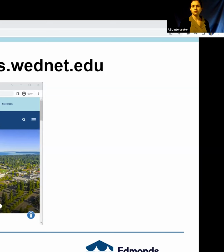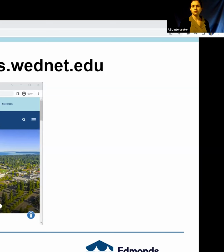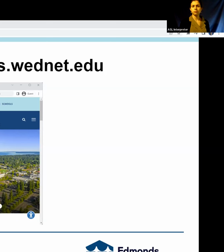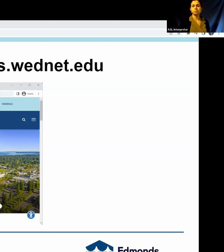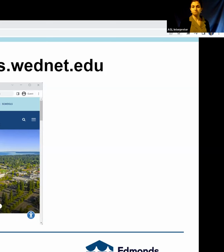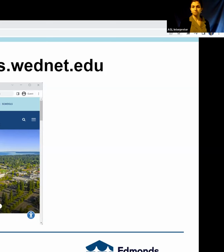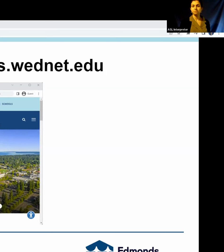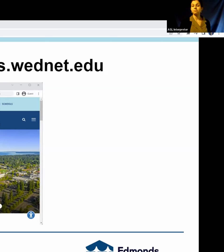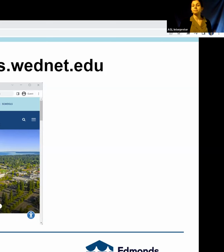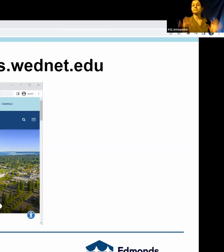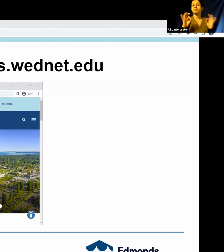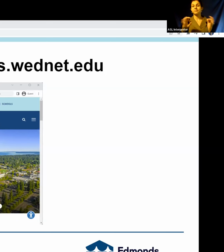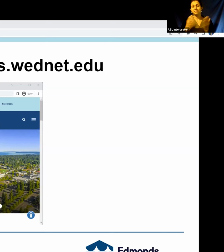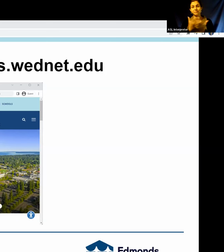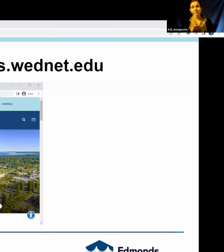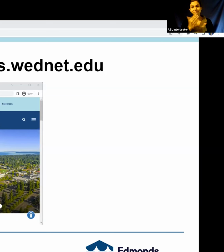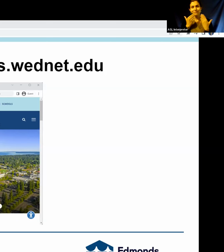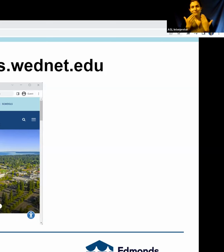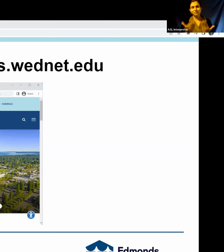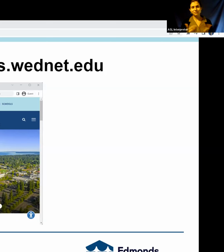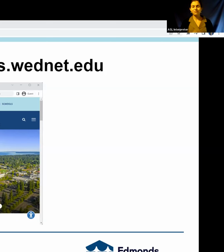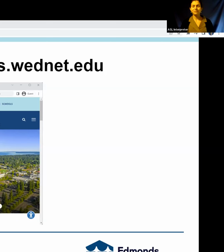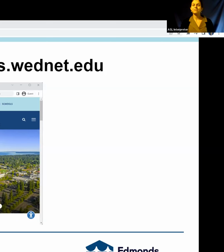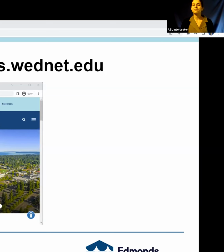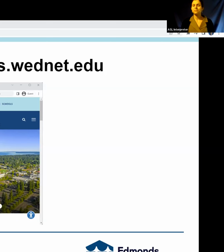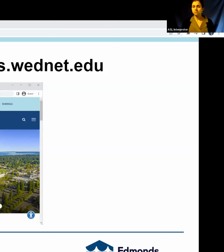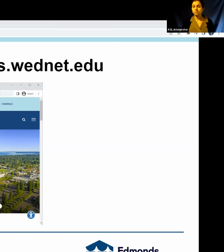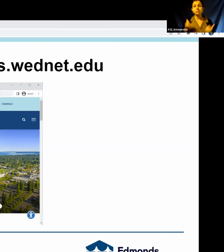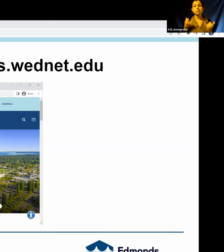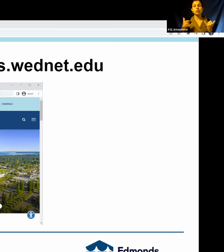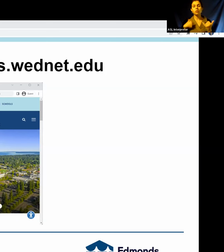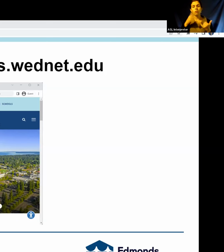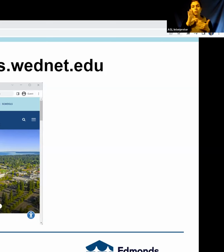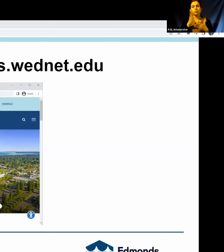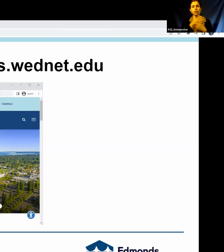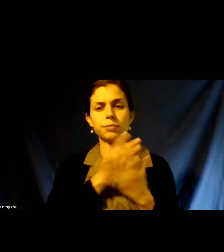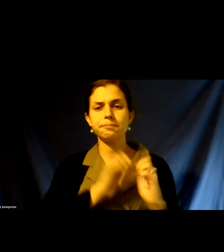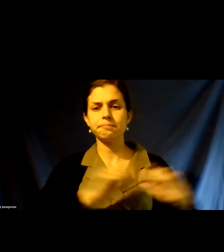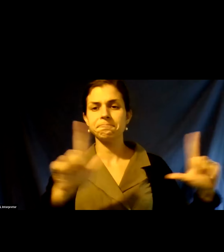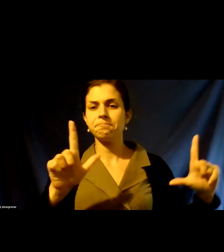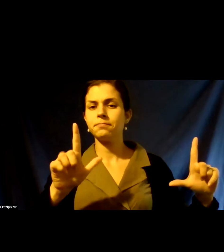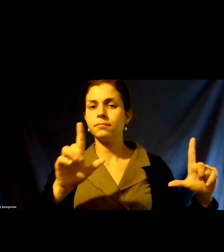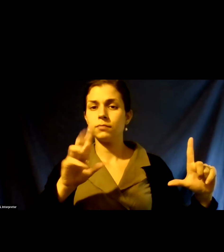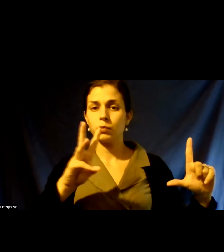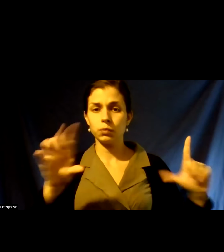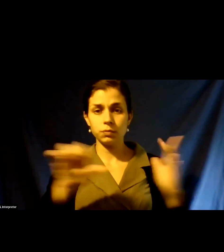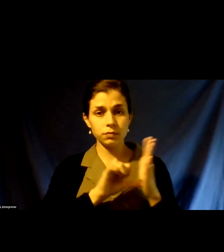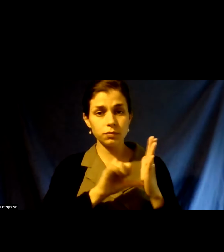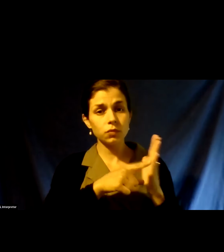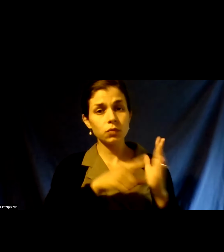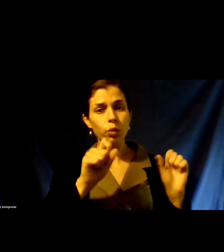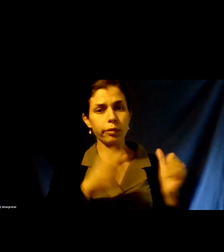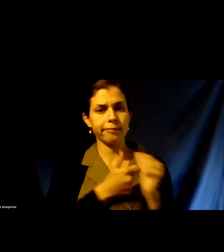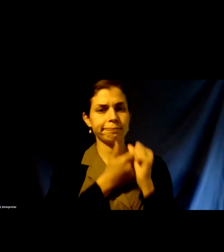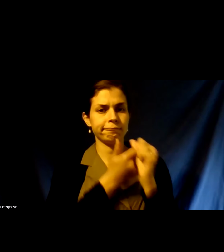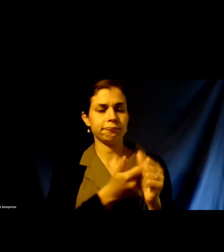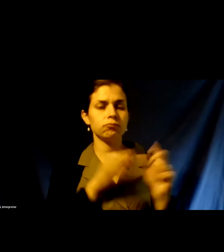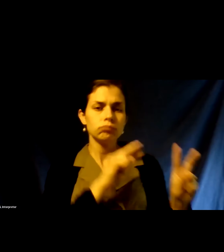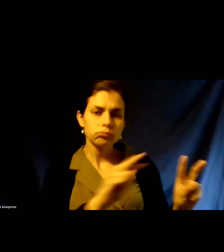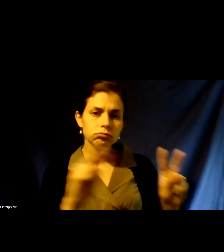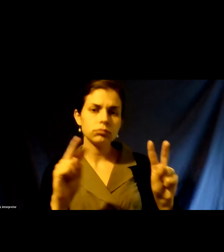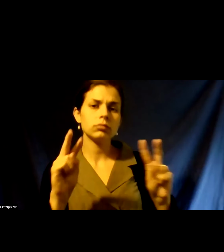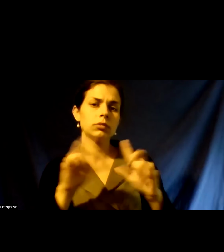All right, thank you. So I'm going to share the district website so that you can follow along with me, because there are a few